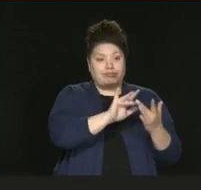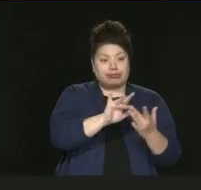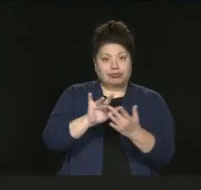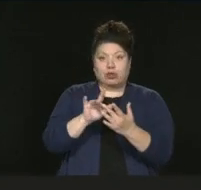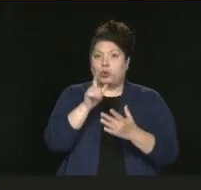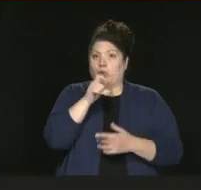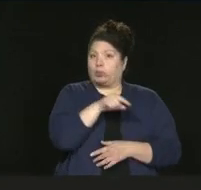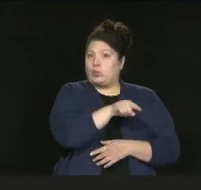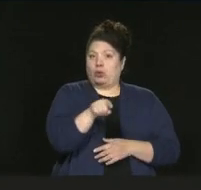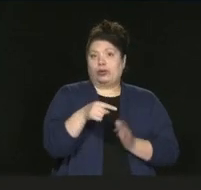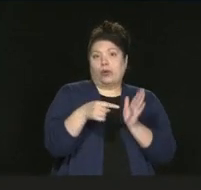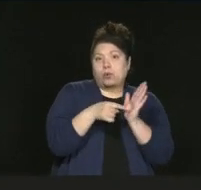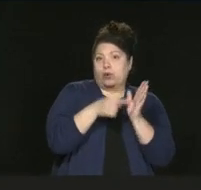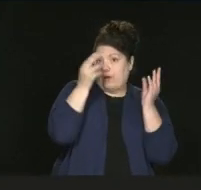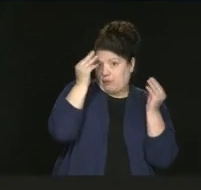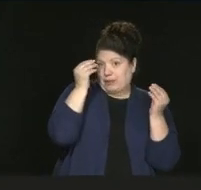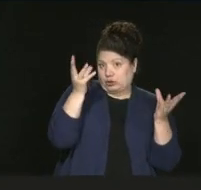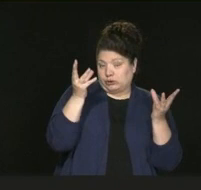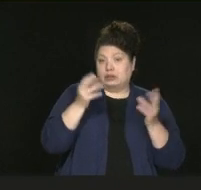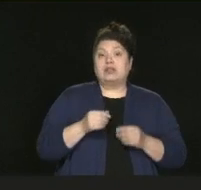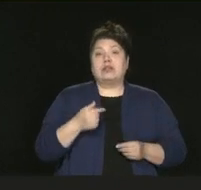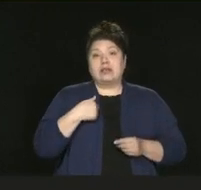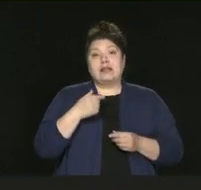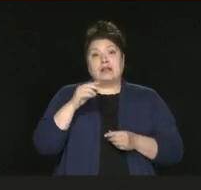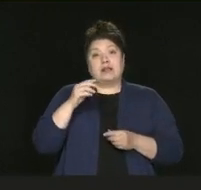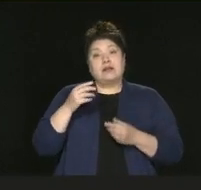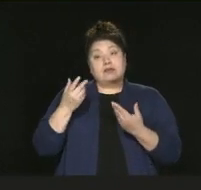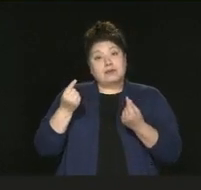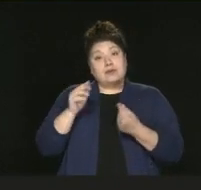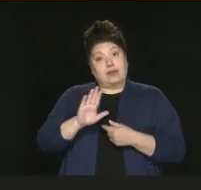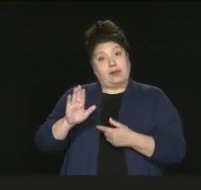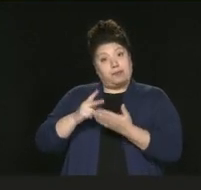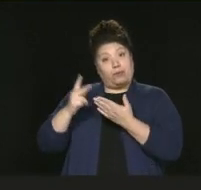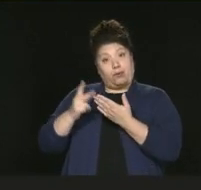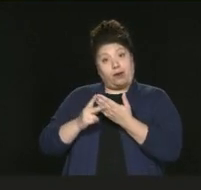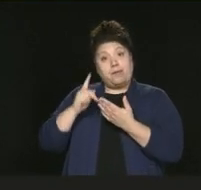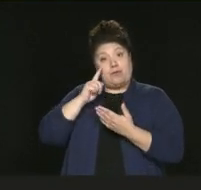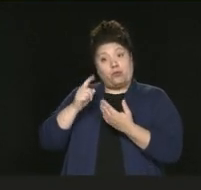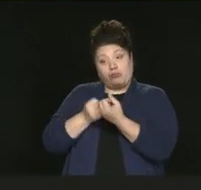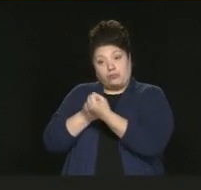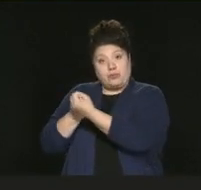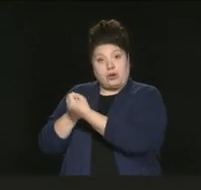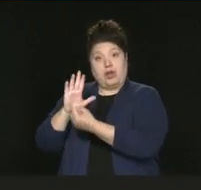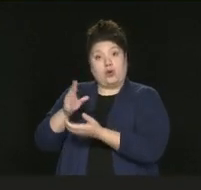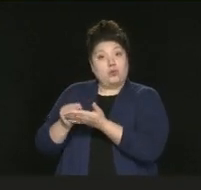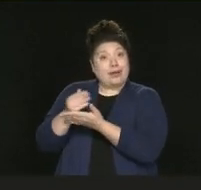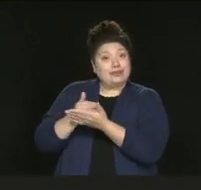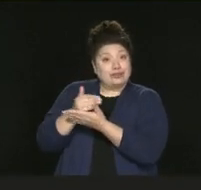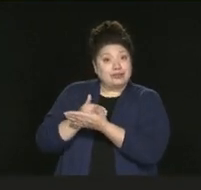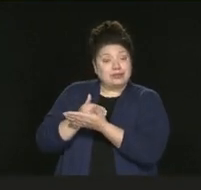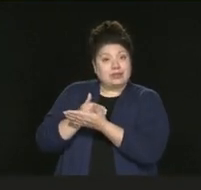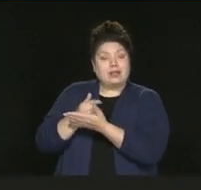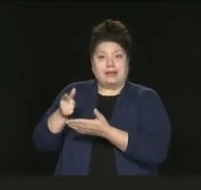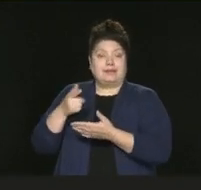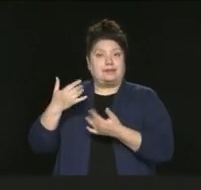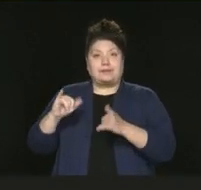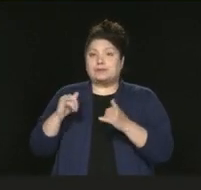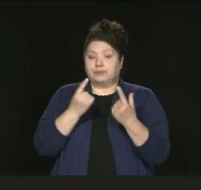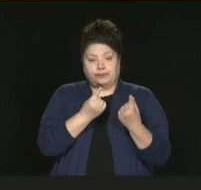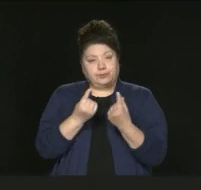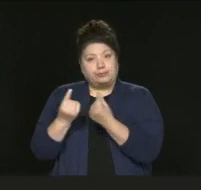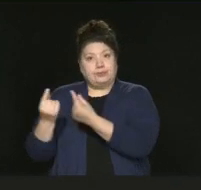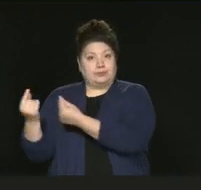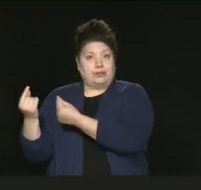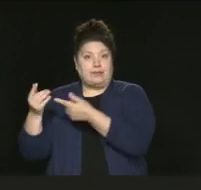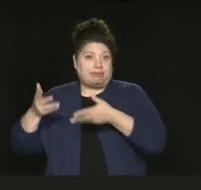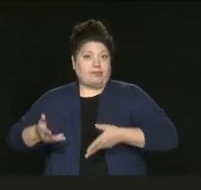this important program to subsidize workers' wages. Well, of course, there is still much work to be done, and we must keep